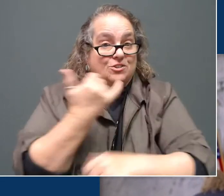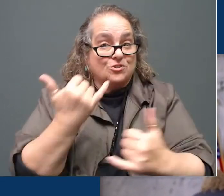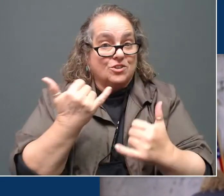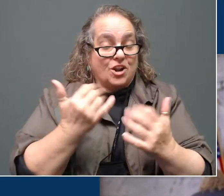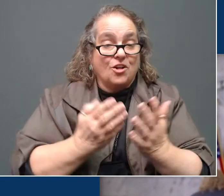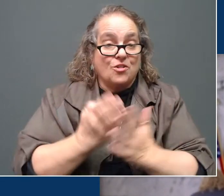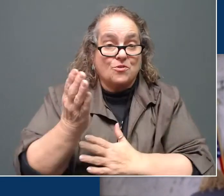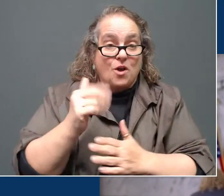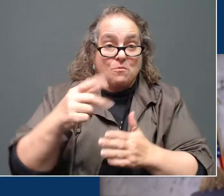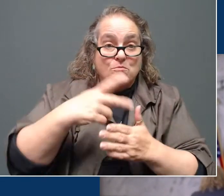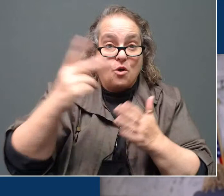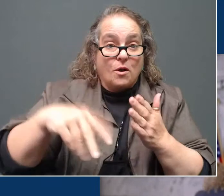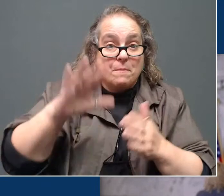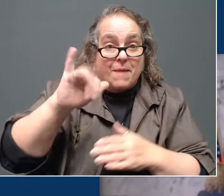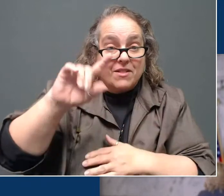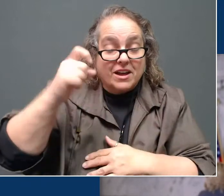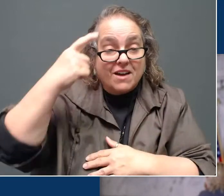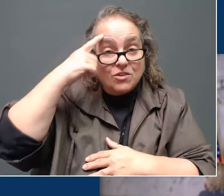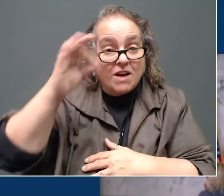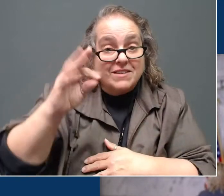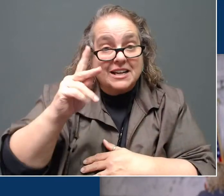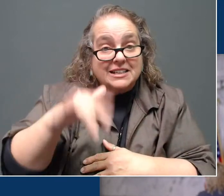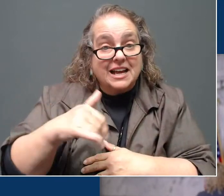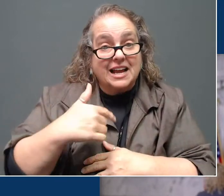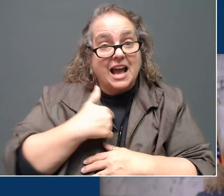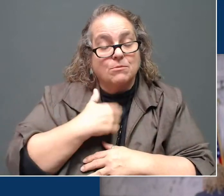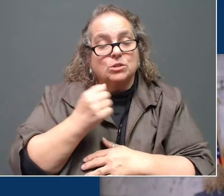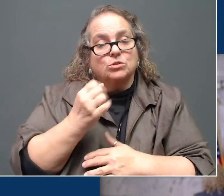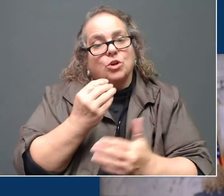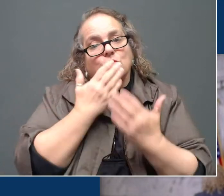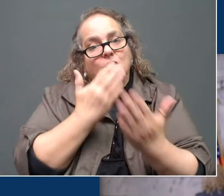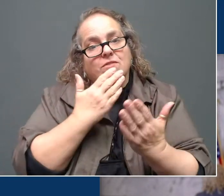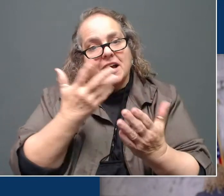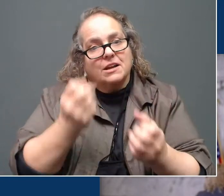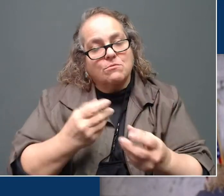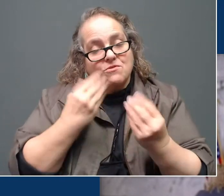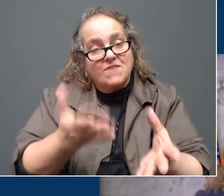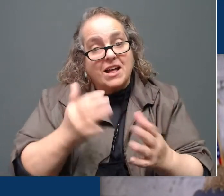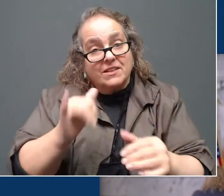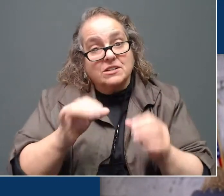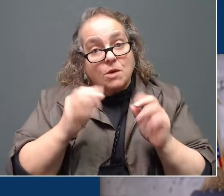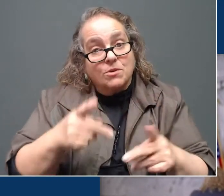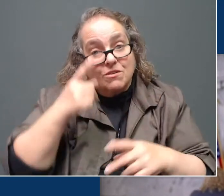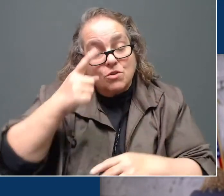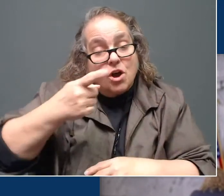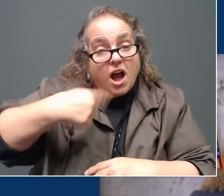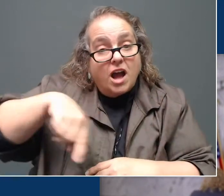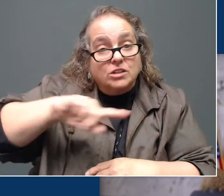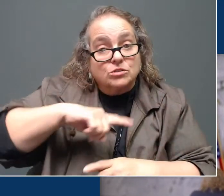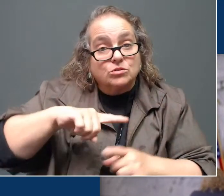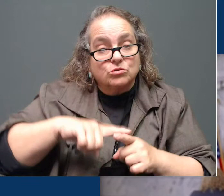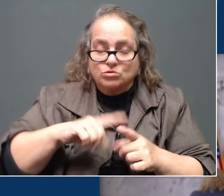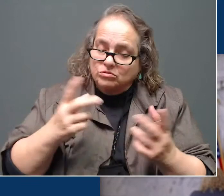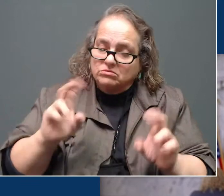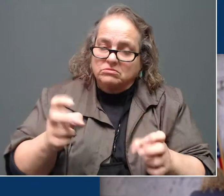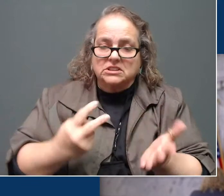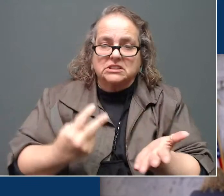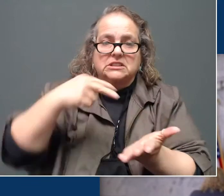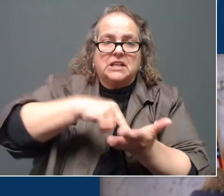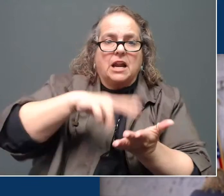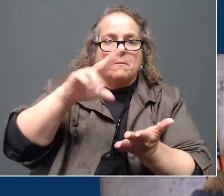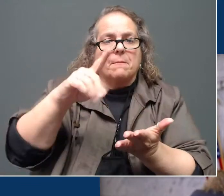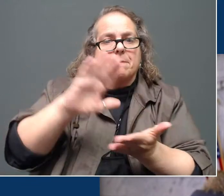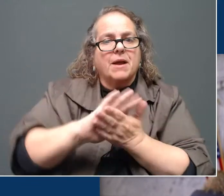program by the governor of Kentucky. I'm so grateful that he has provided this opportunity for us to step up and be leaders in our community to